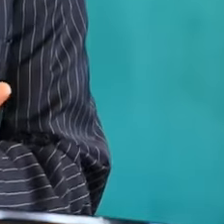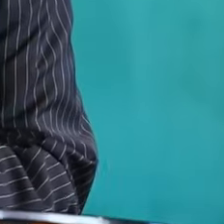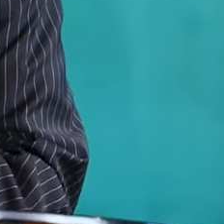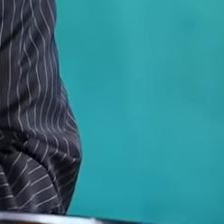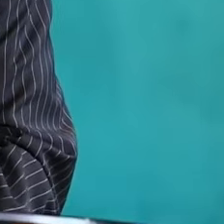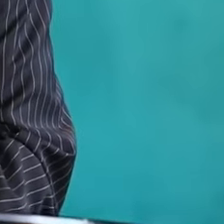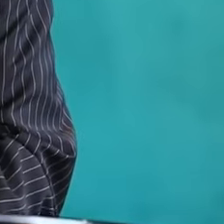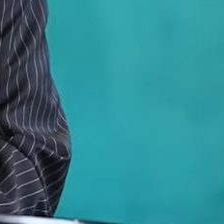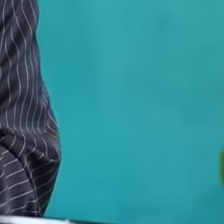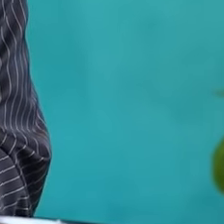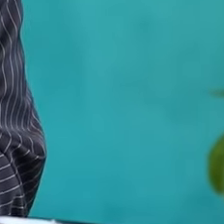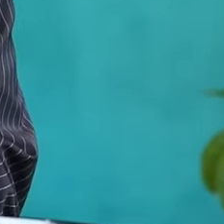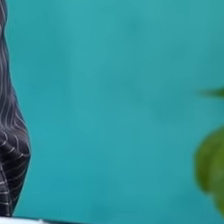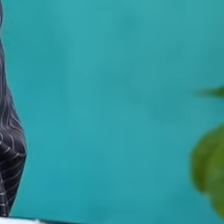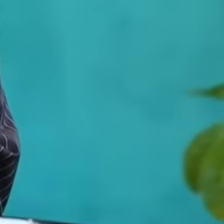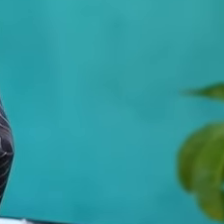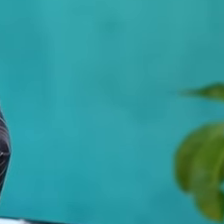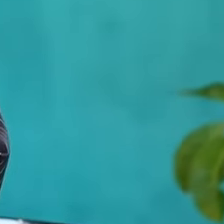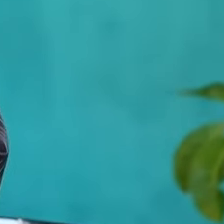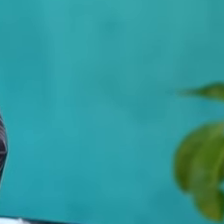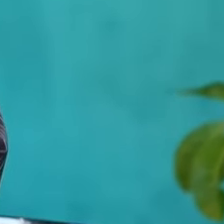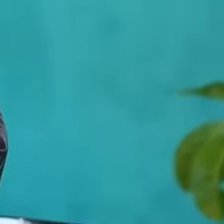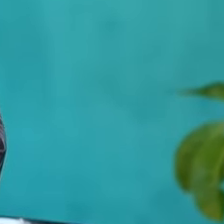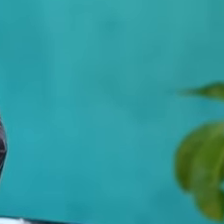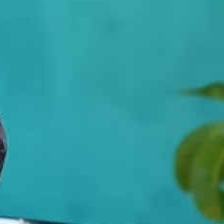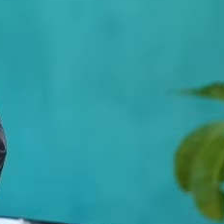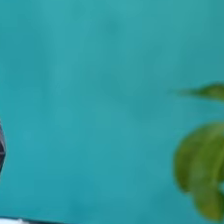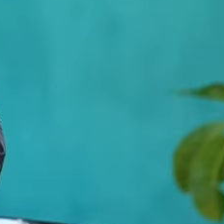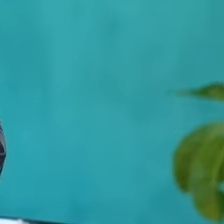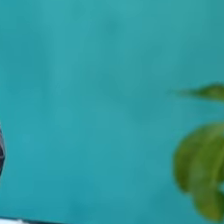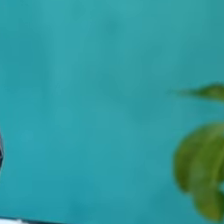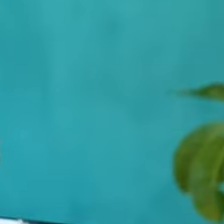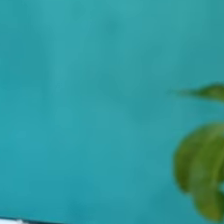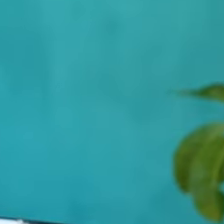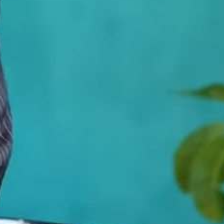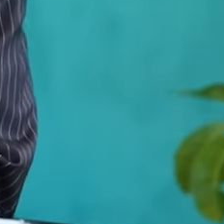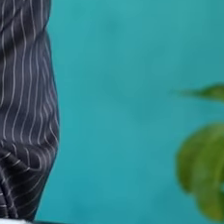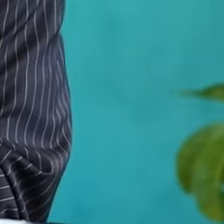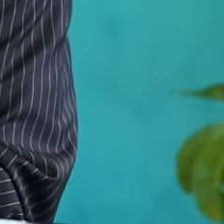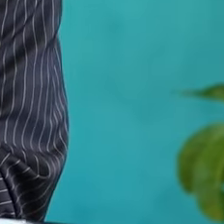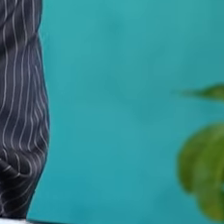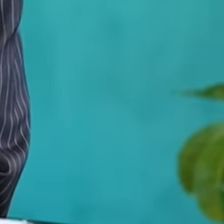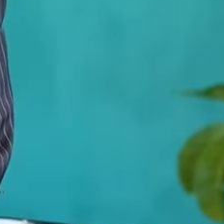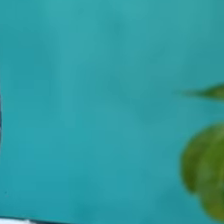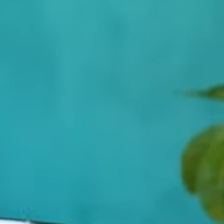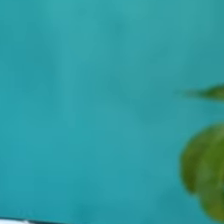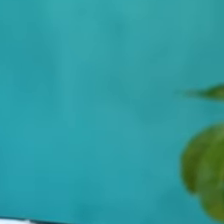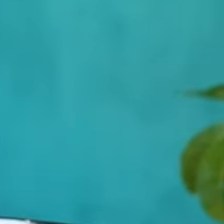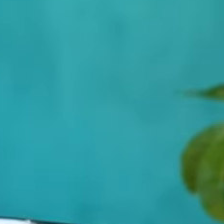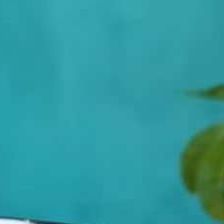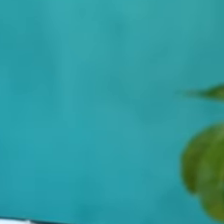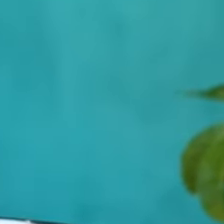Lord was like an open page. And every sin each one of them had